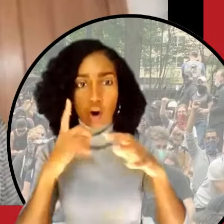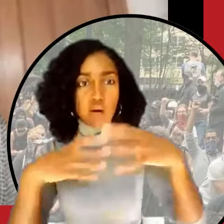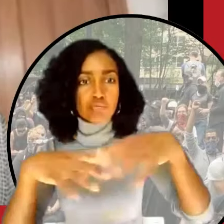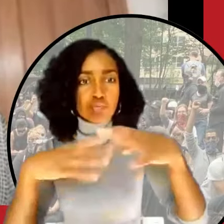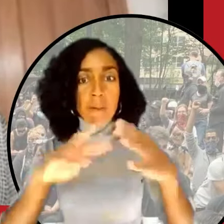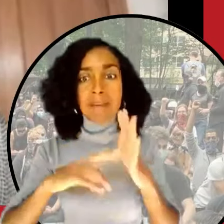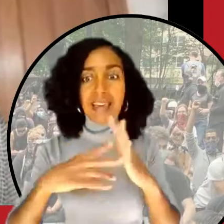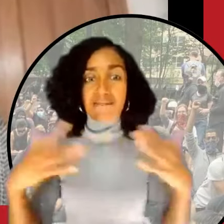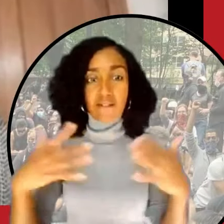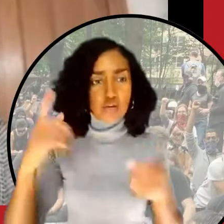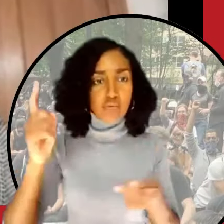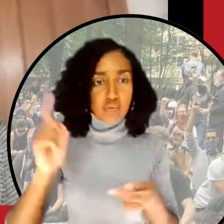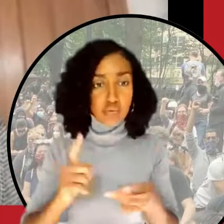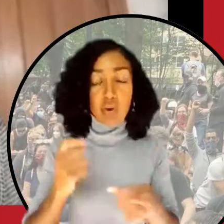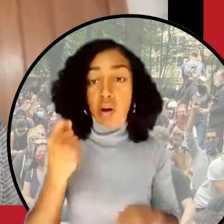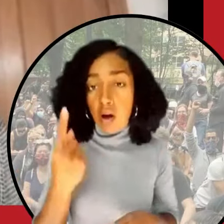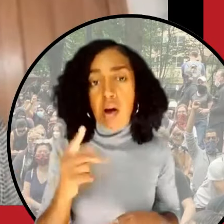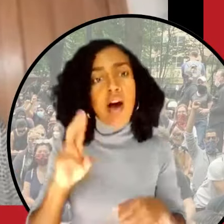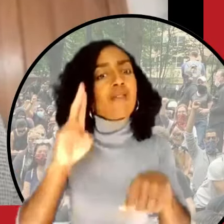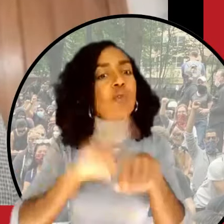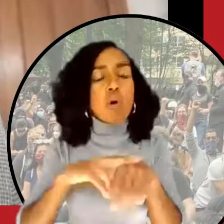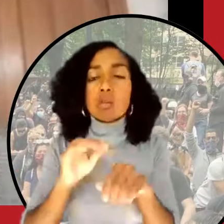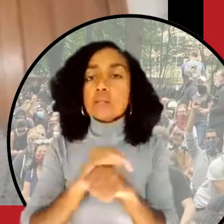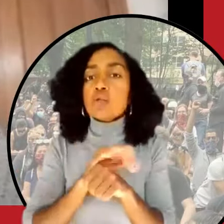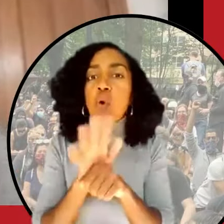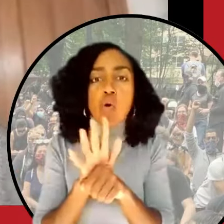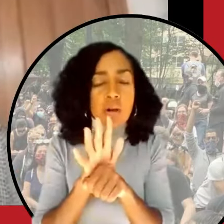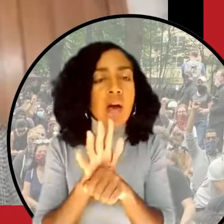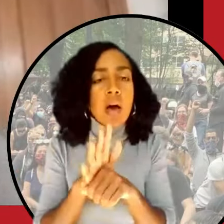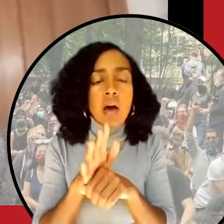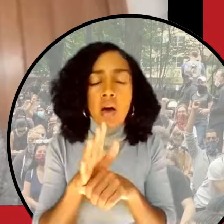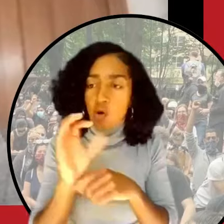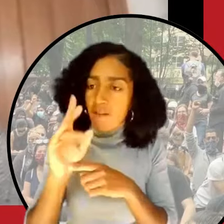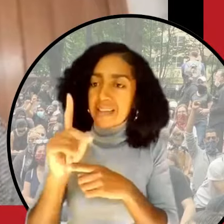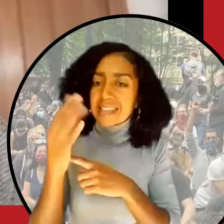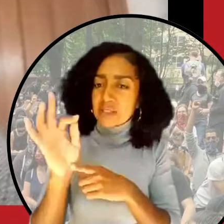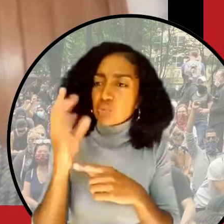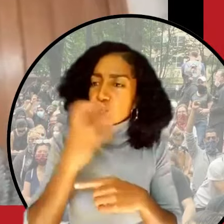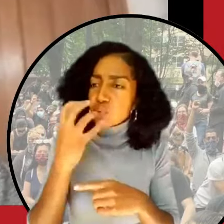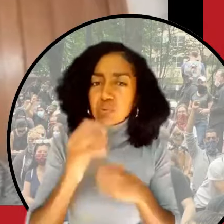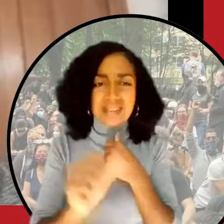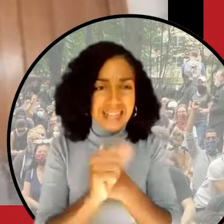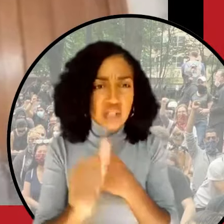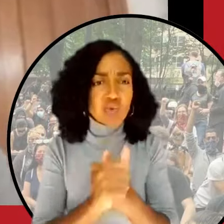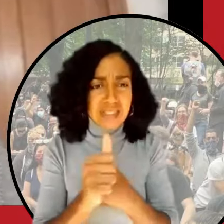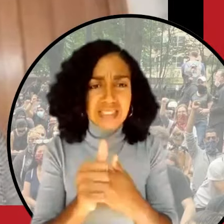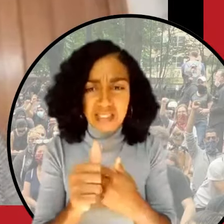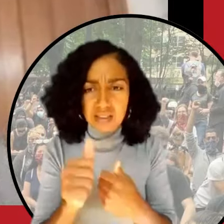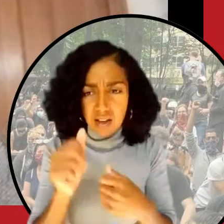coronavirus is incredibly dangerous, and it's very important that we have